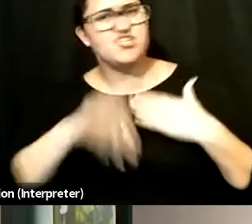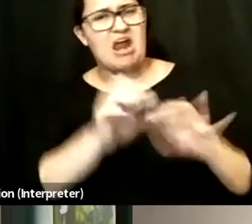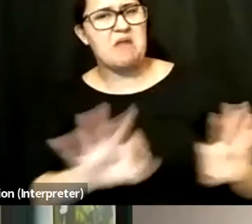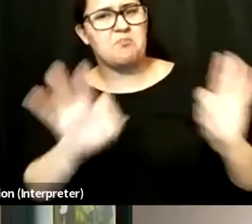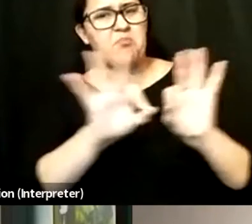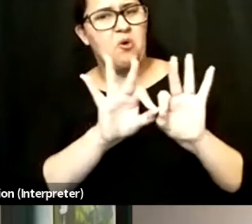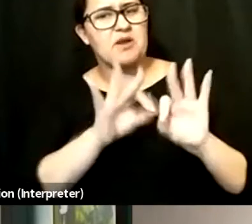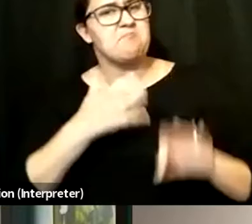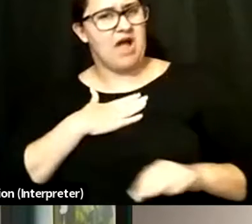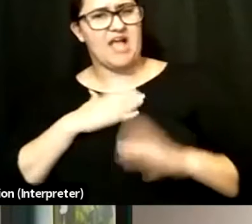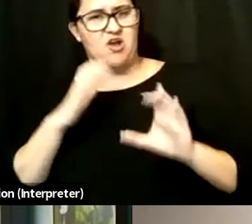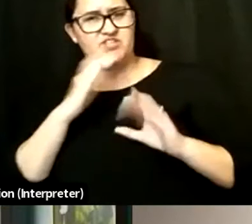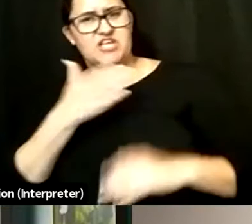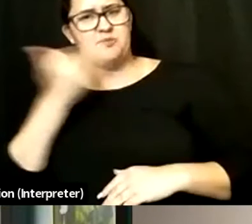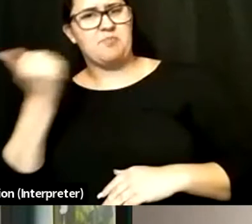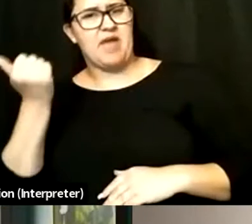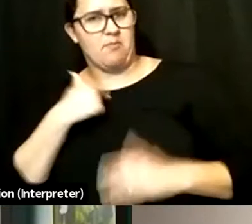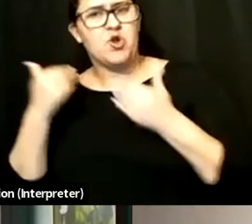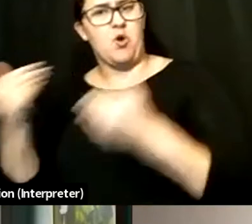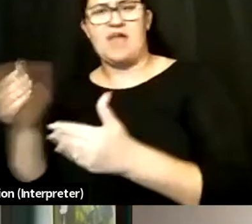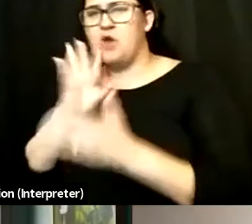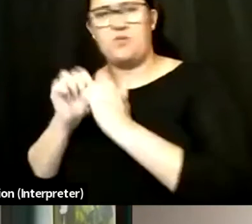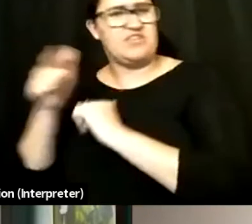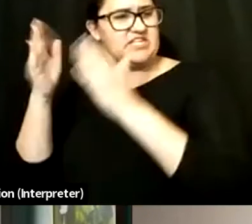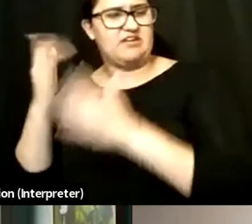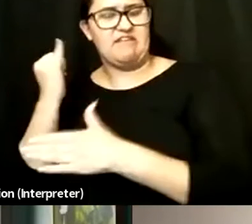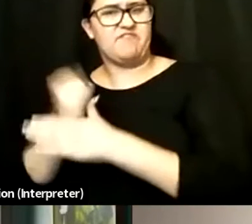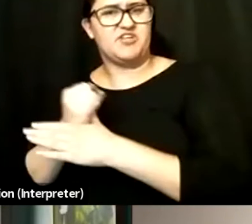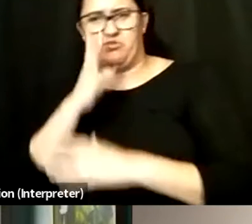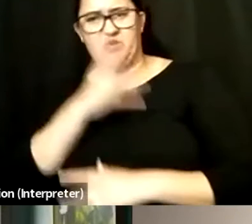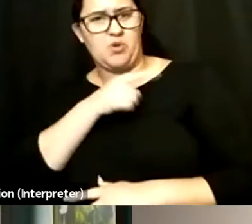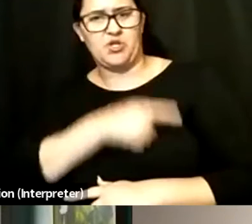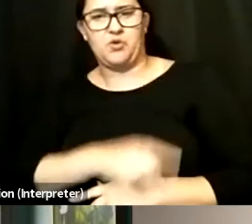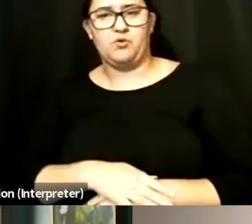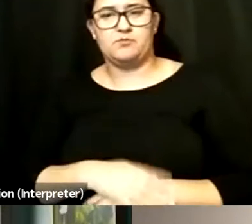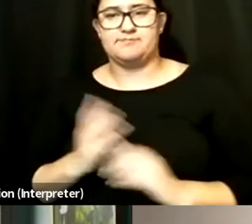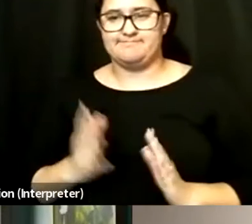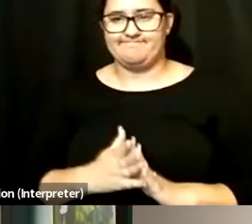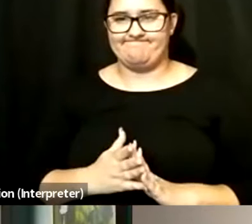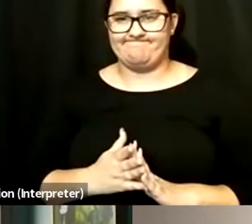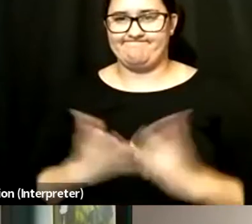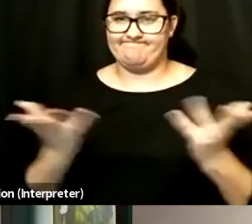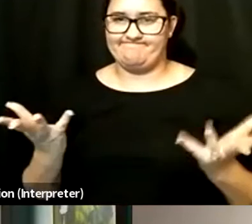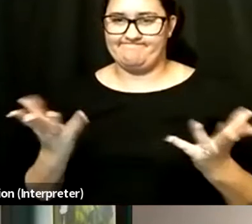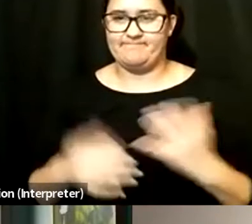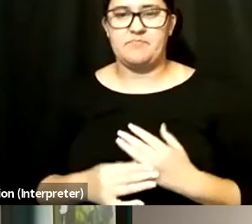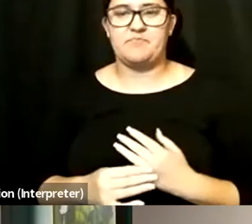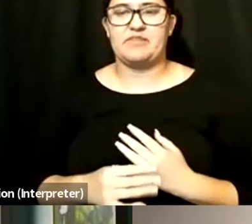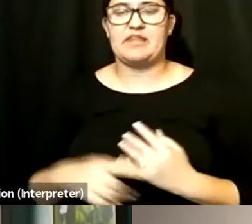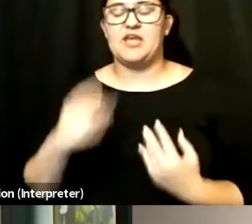my conversation with this individual, so I'm just going to swoop in and break into the conversation. And you